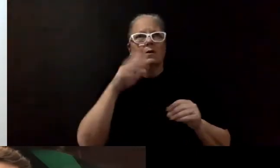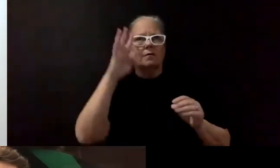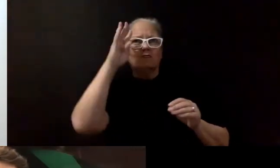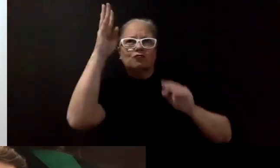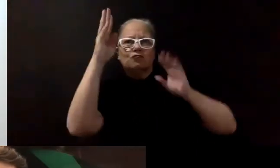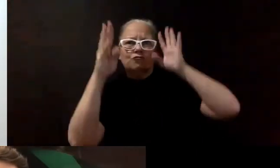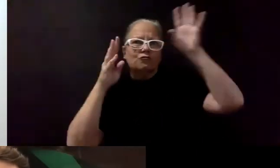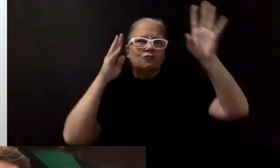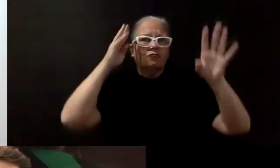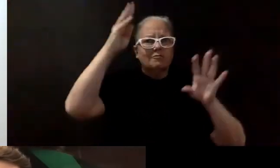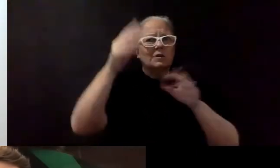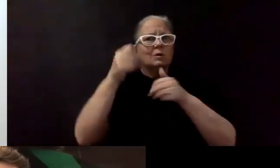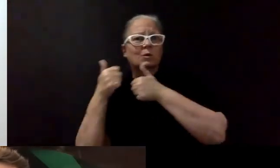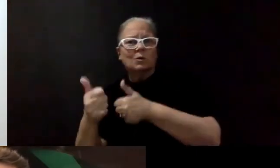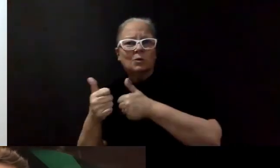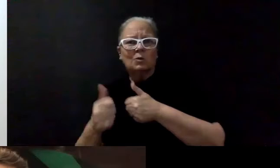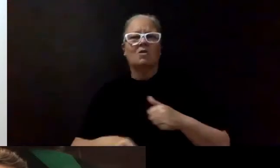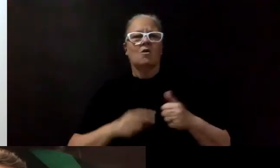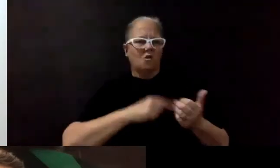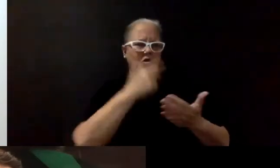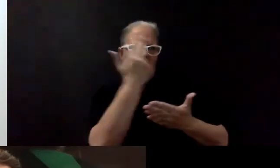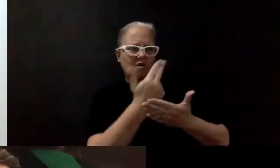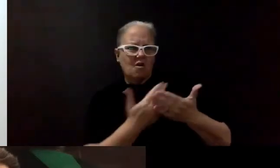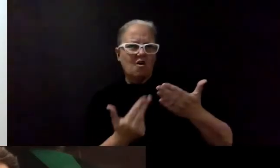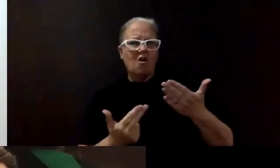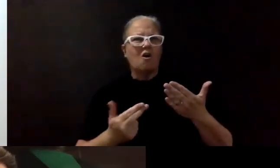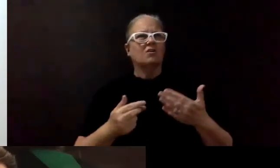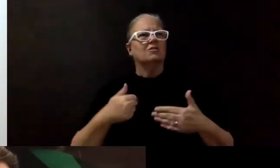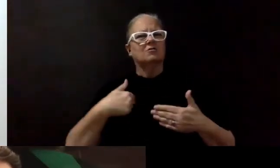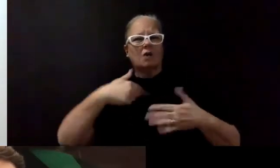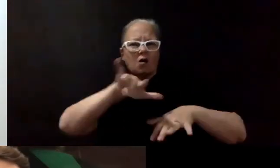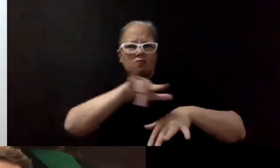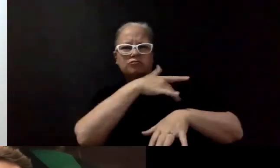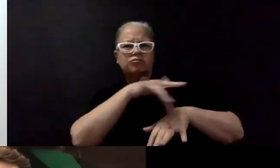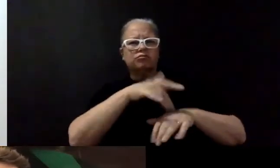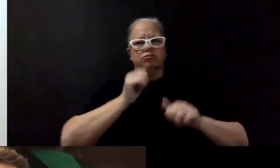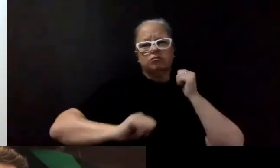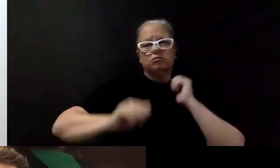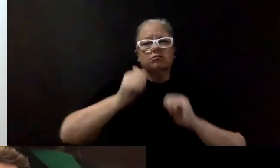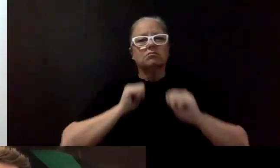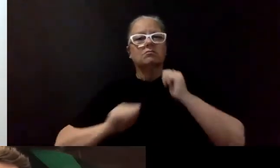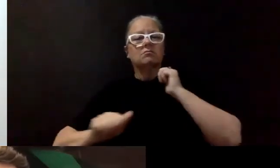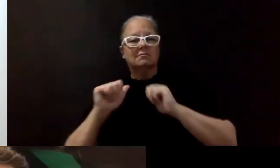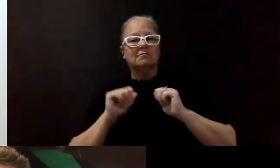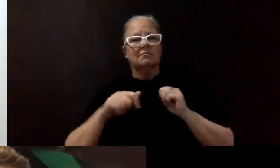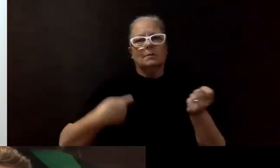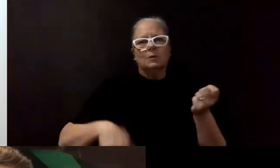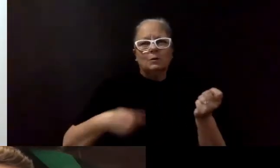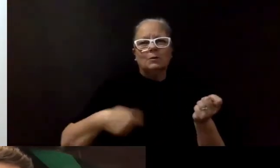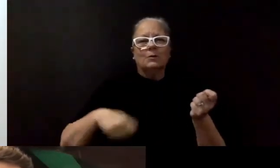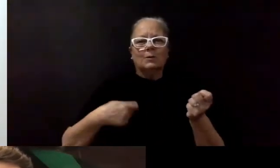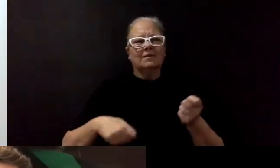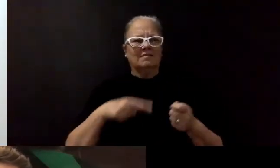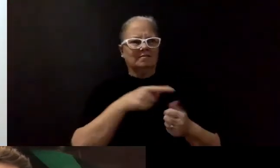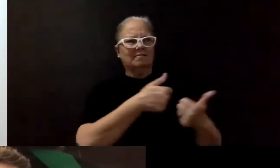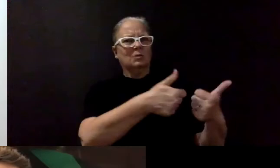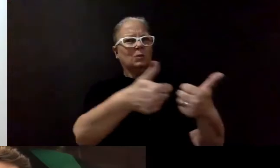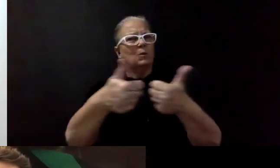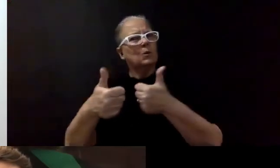people definitely understand that on more of a kind of psychological level as well, how that fits in. But I mean, we work with